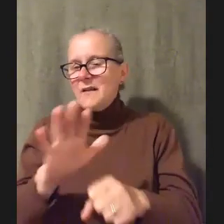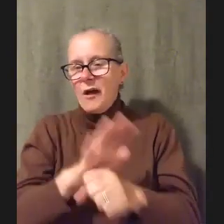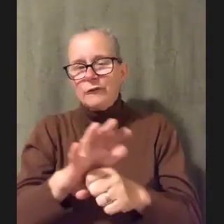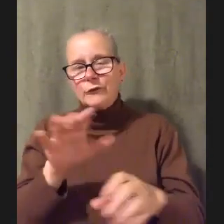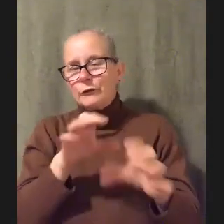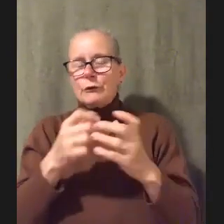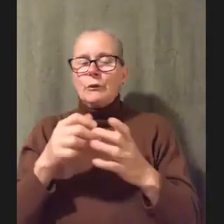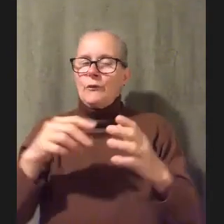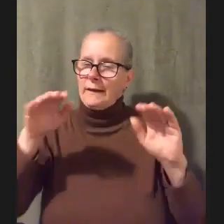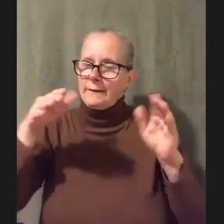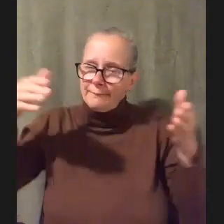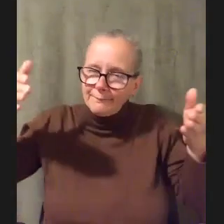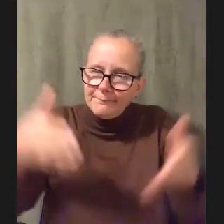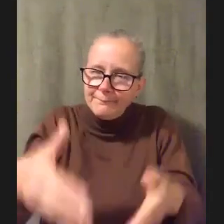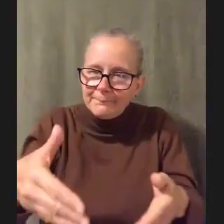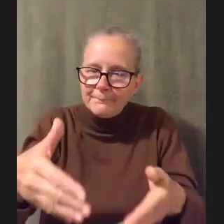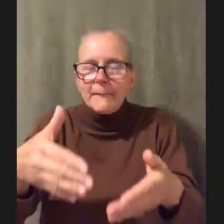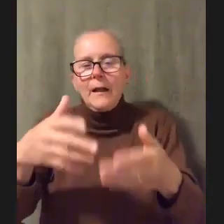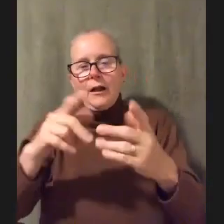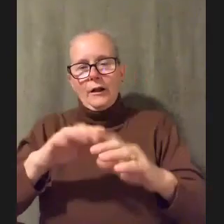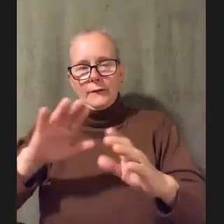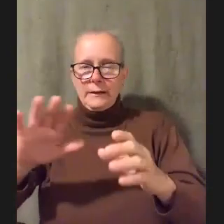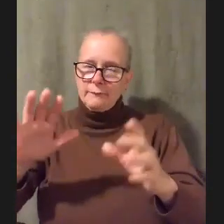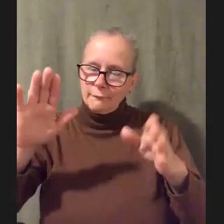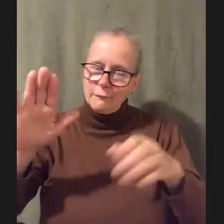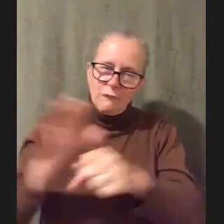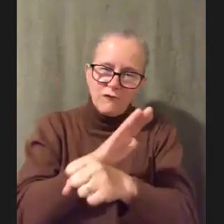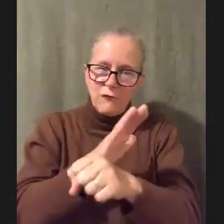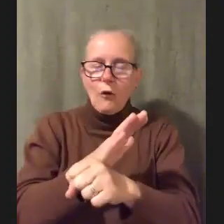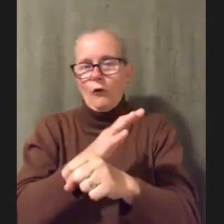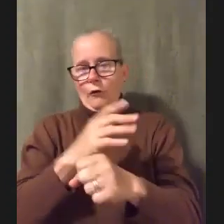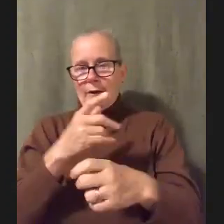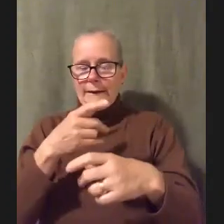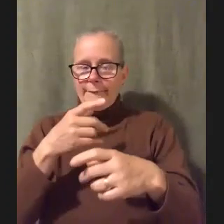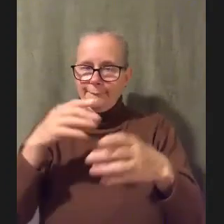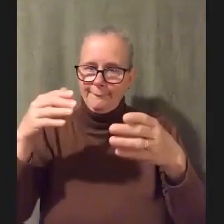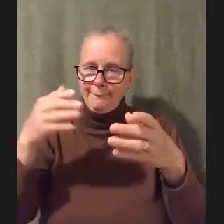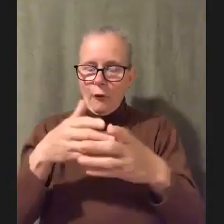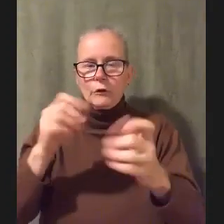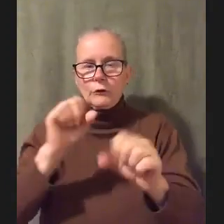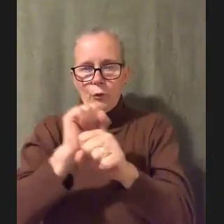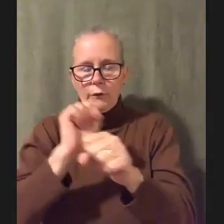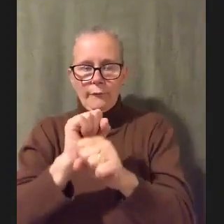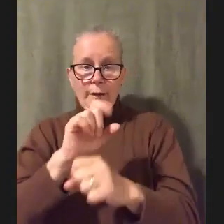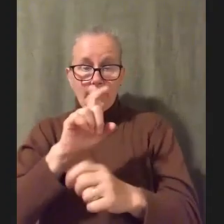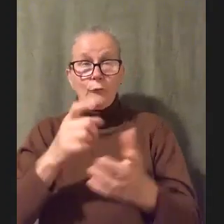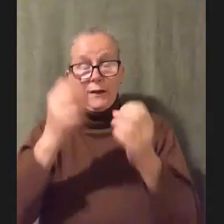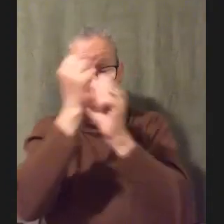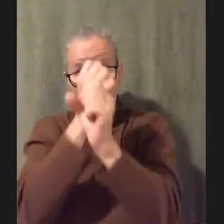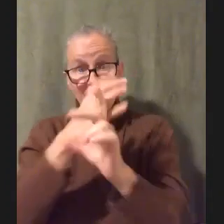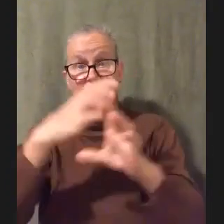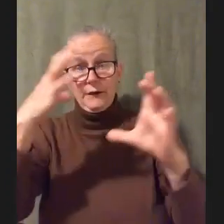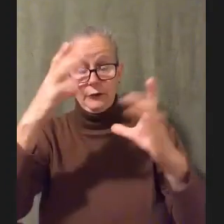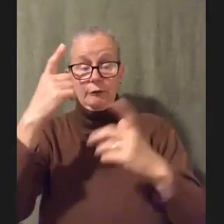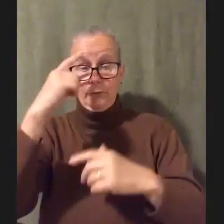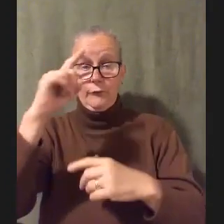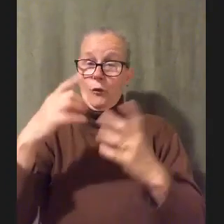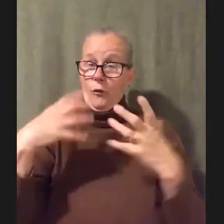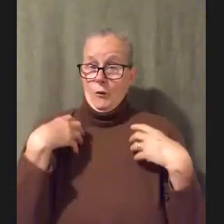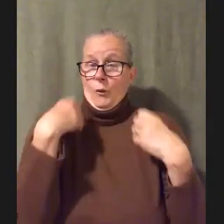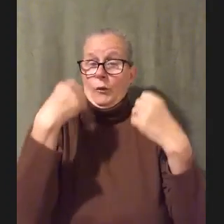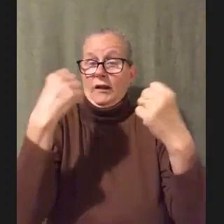and thorough scope of work that's envisioned as part of the sort of this